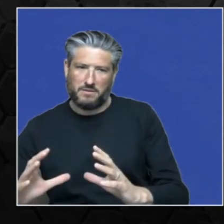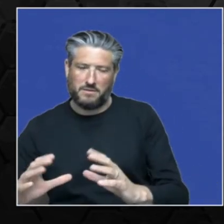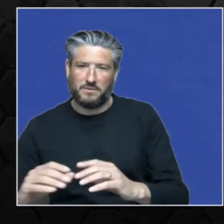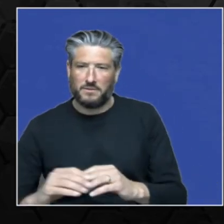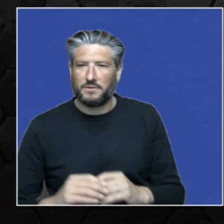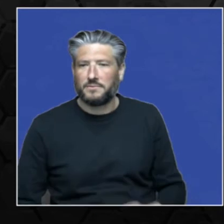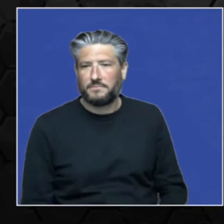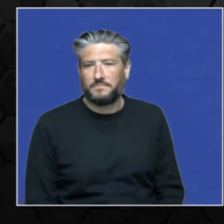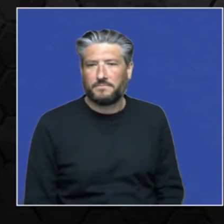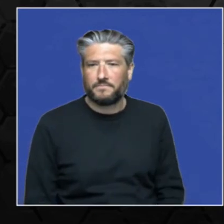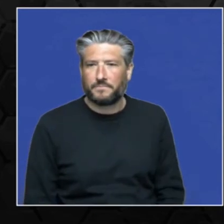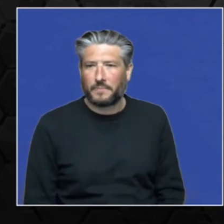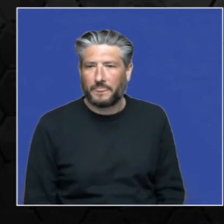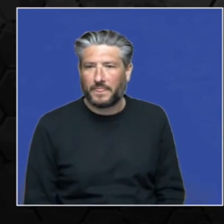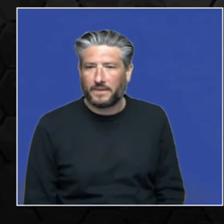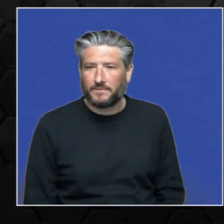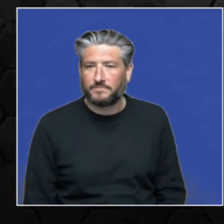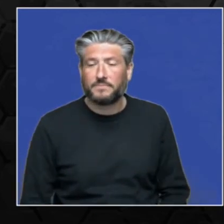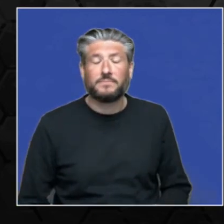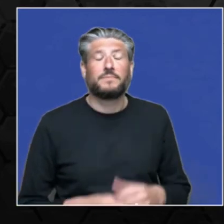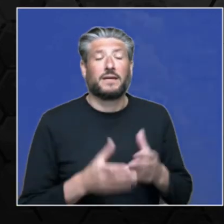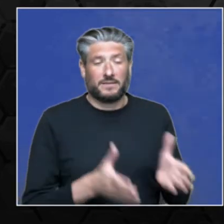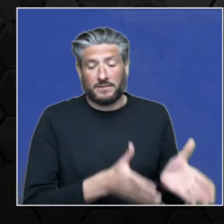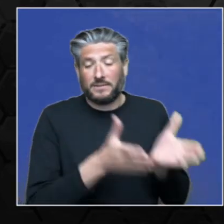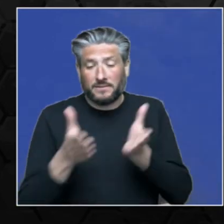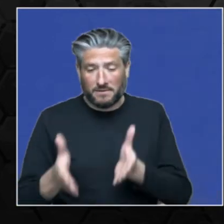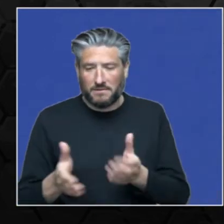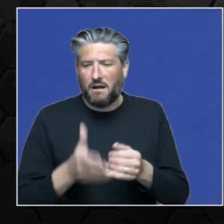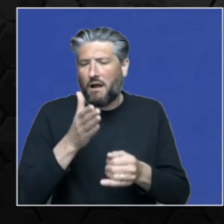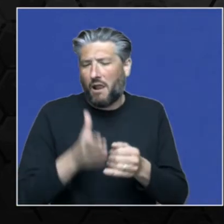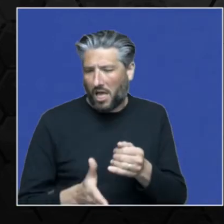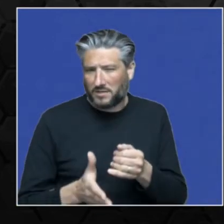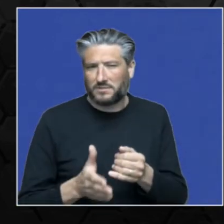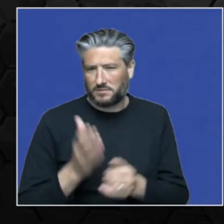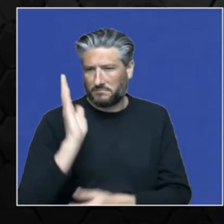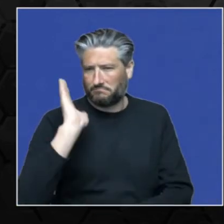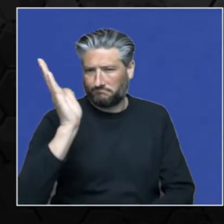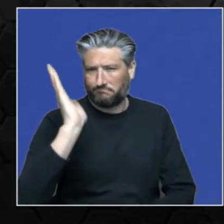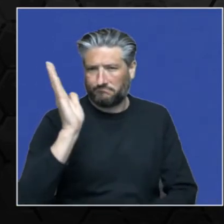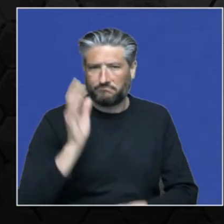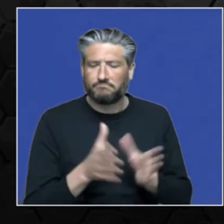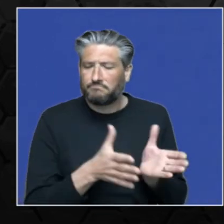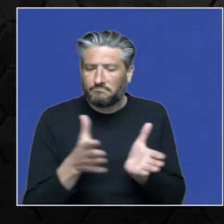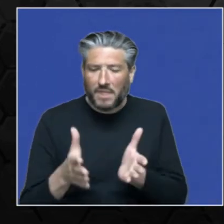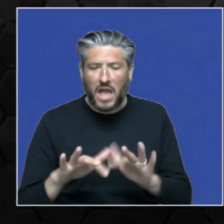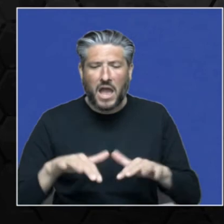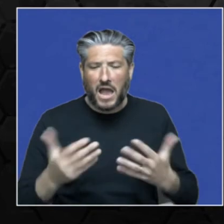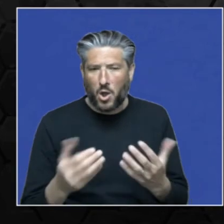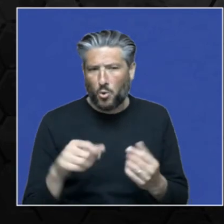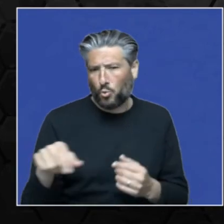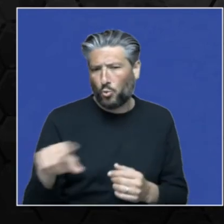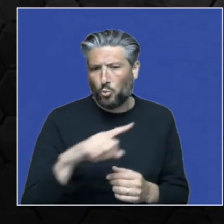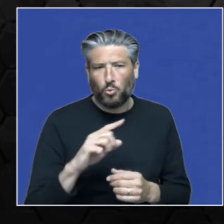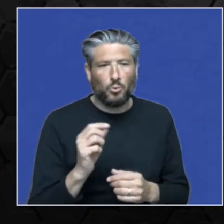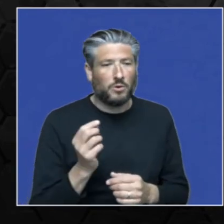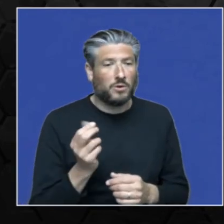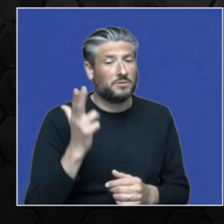So in the last session, I will introduce about getting started with machine learning on Azure.